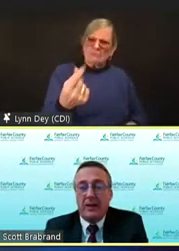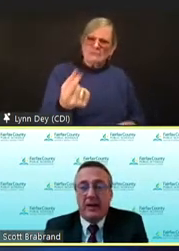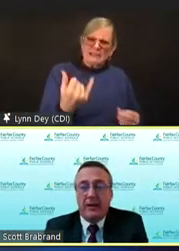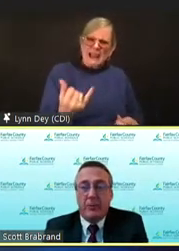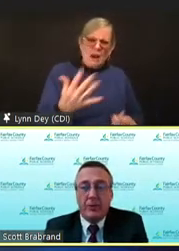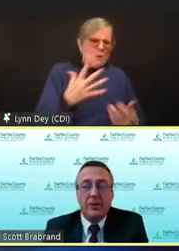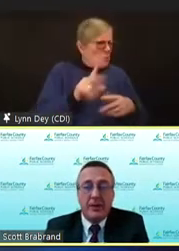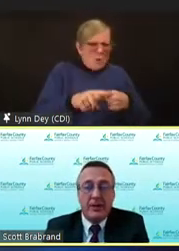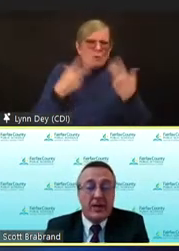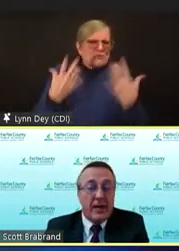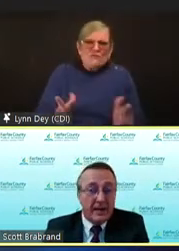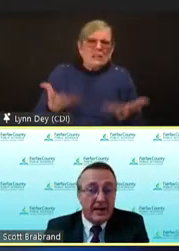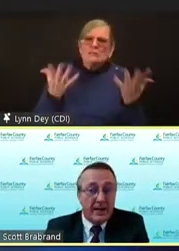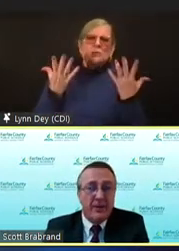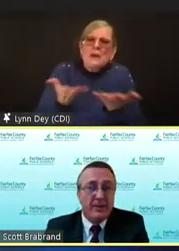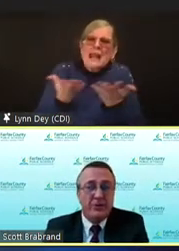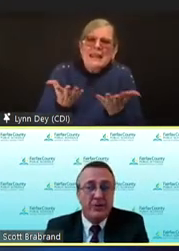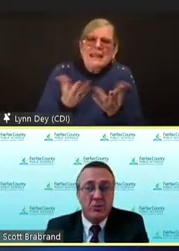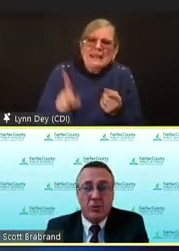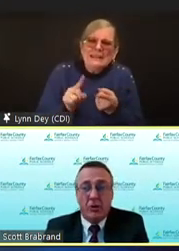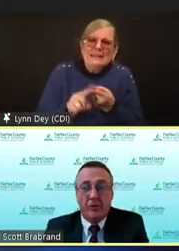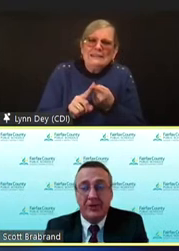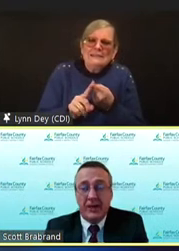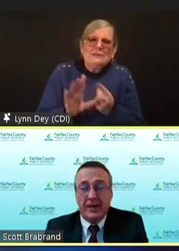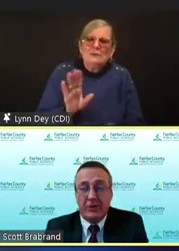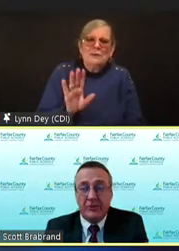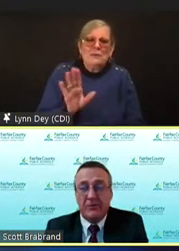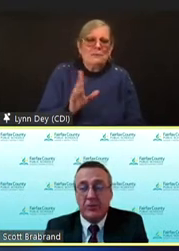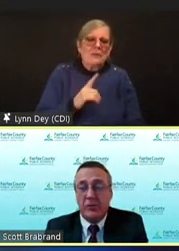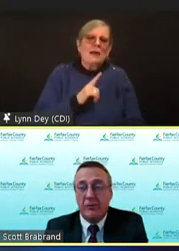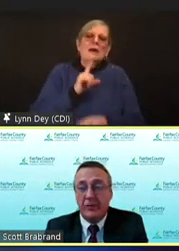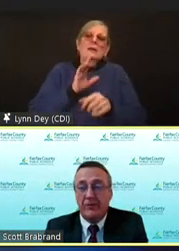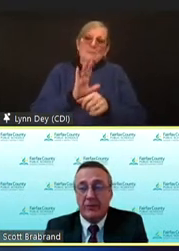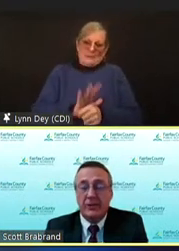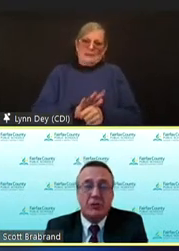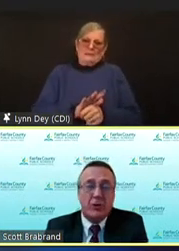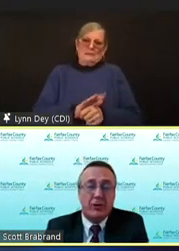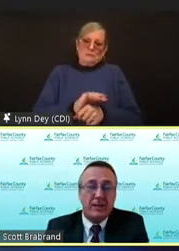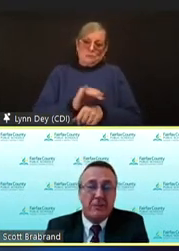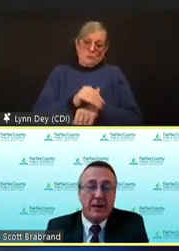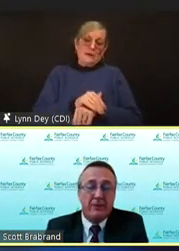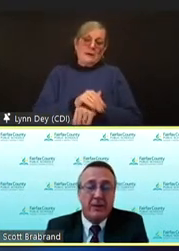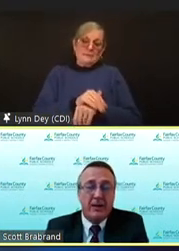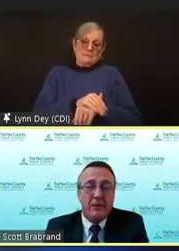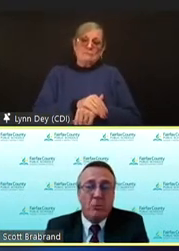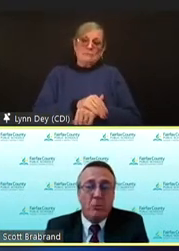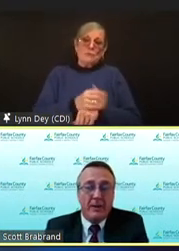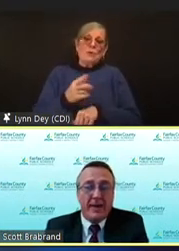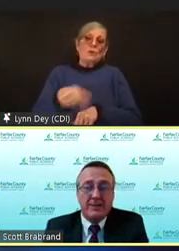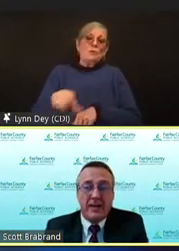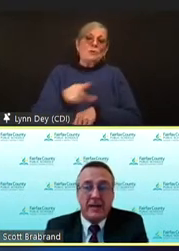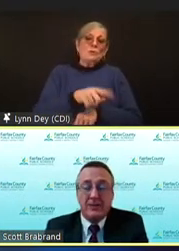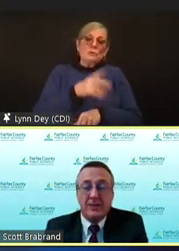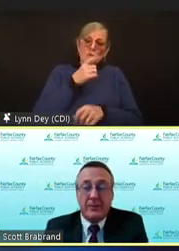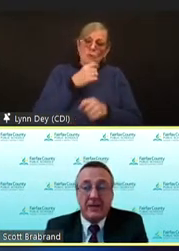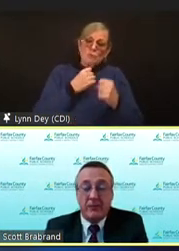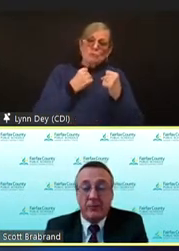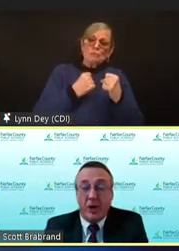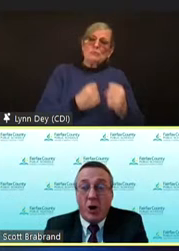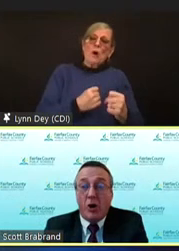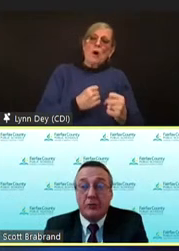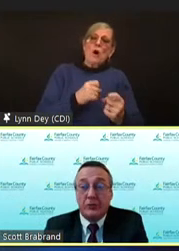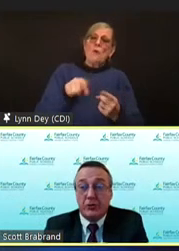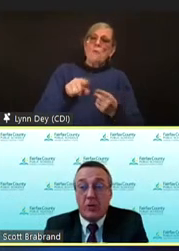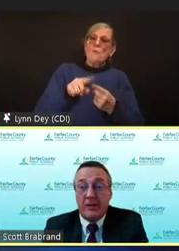And we're committed. I am committed to you all tonight, those of you who feel very strongly about when that time is coming,